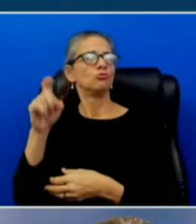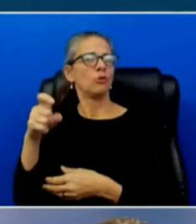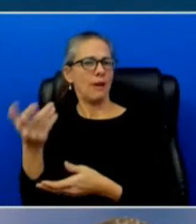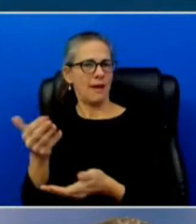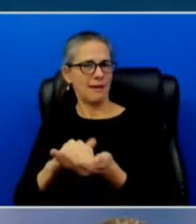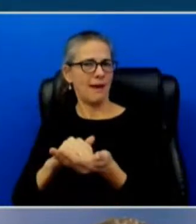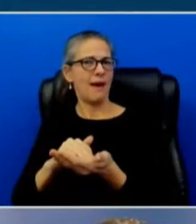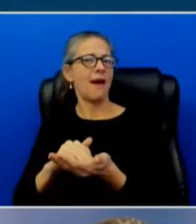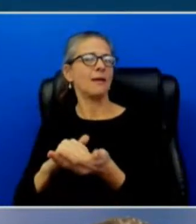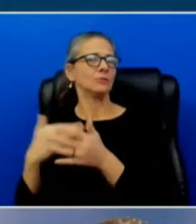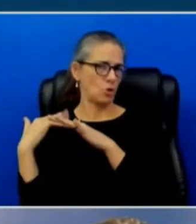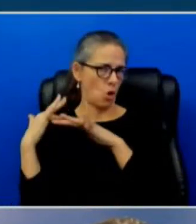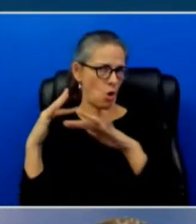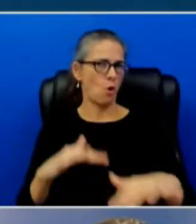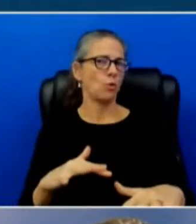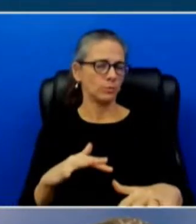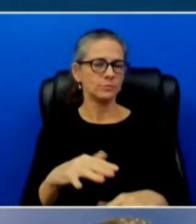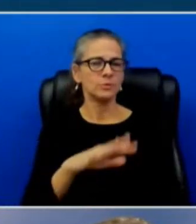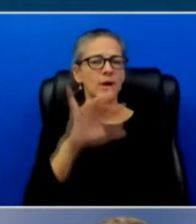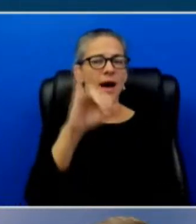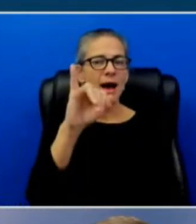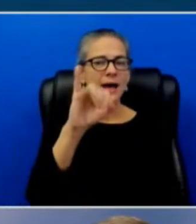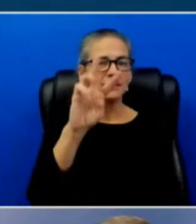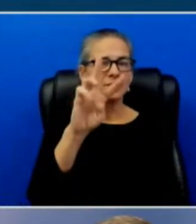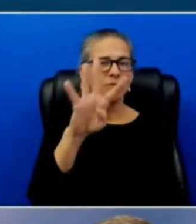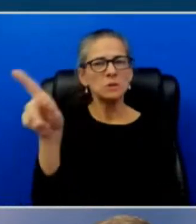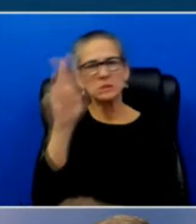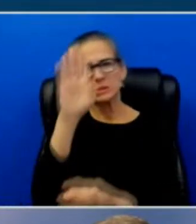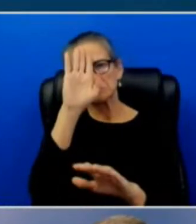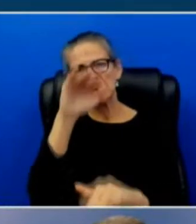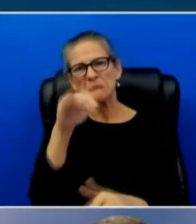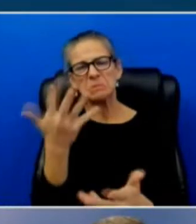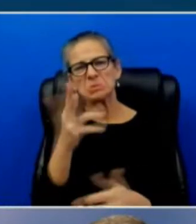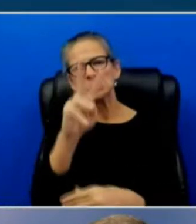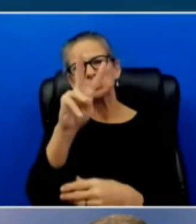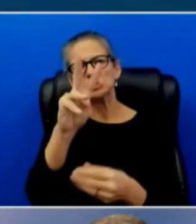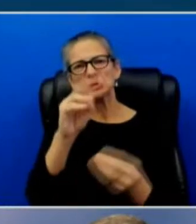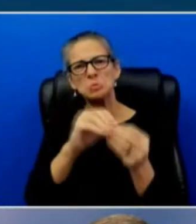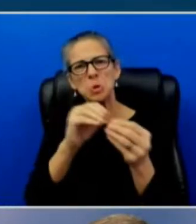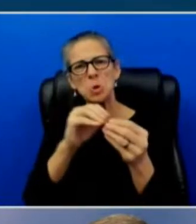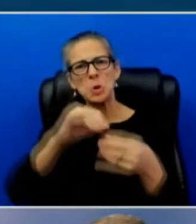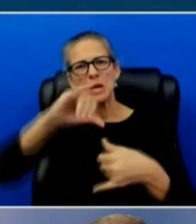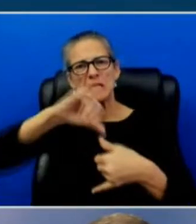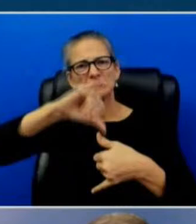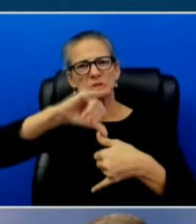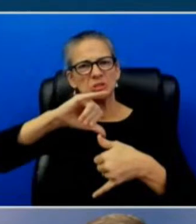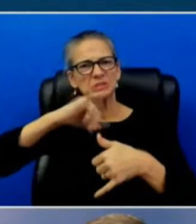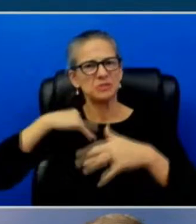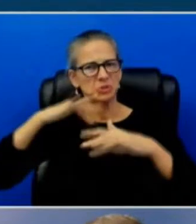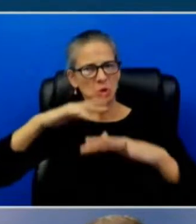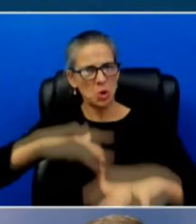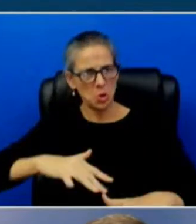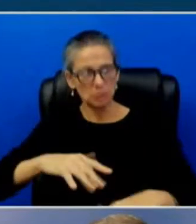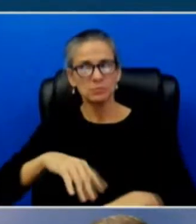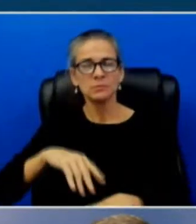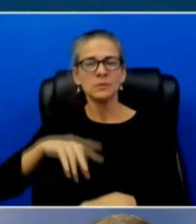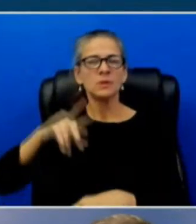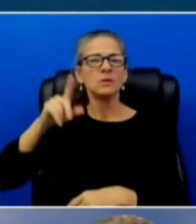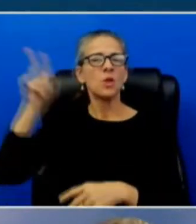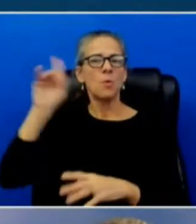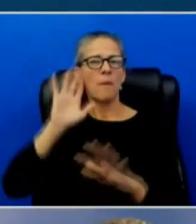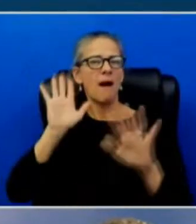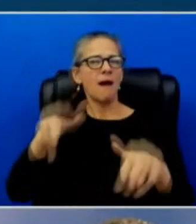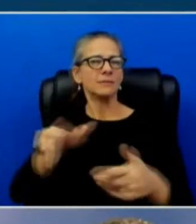I-64 corridor, 1 to 2 more inches. We'll need to be out there cleaning the roads of that. So again, we need as